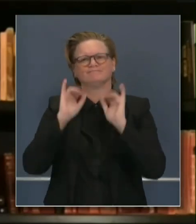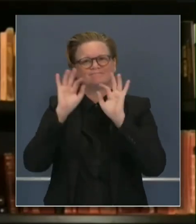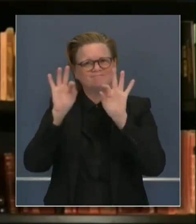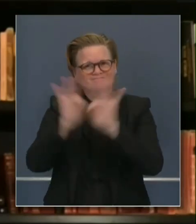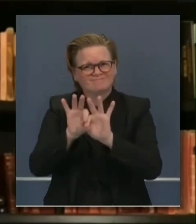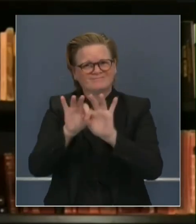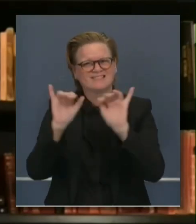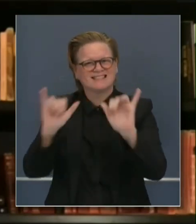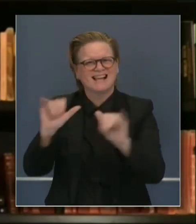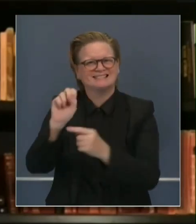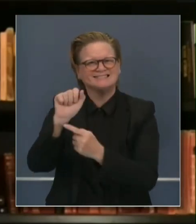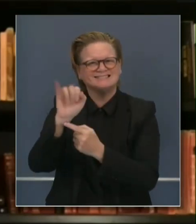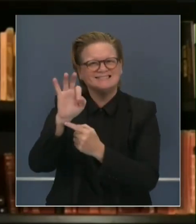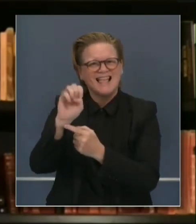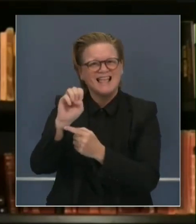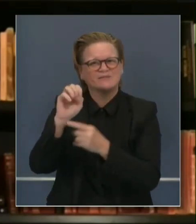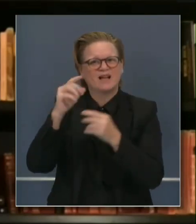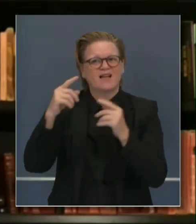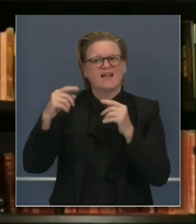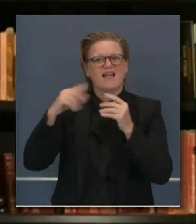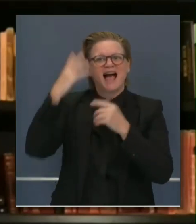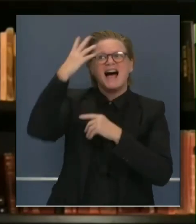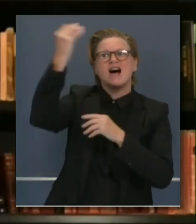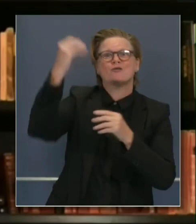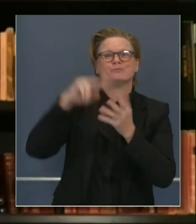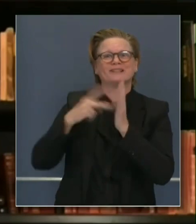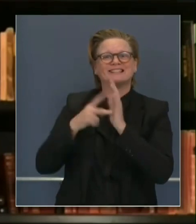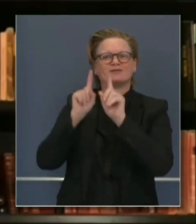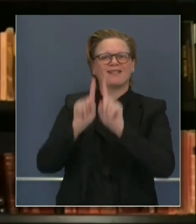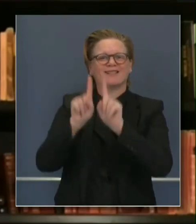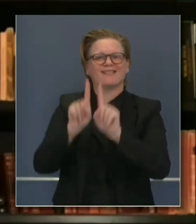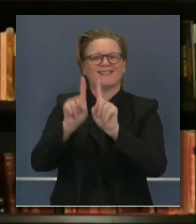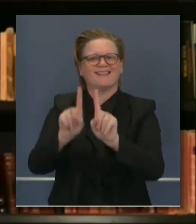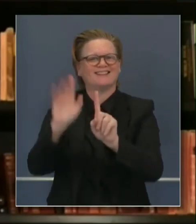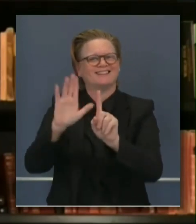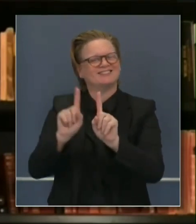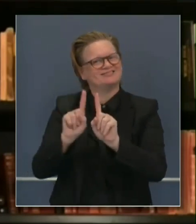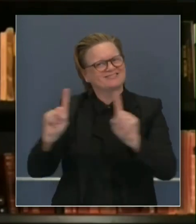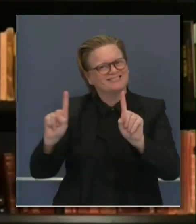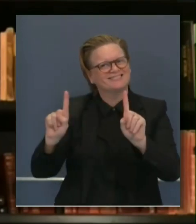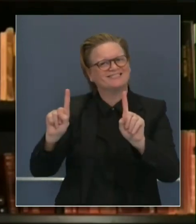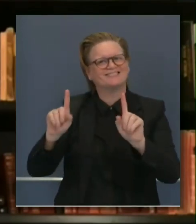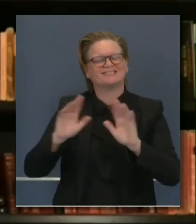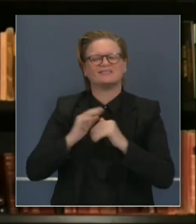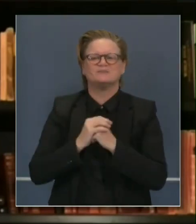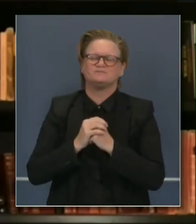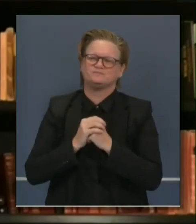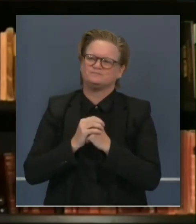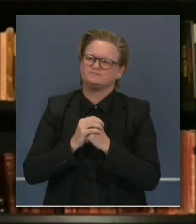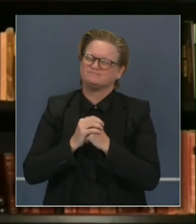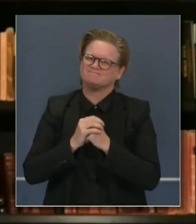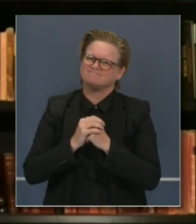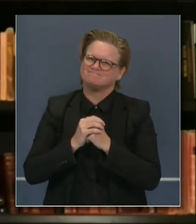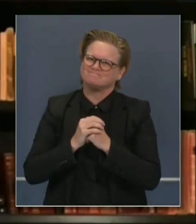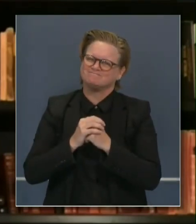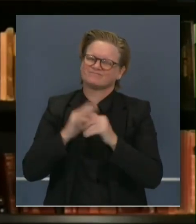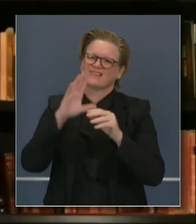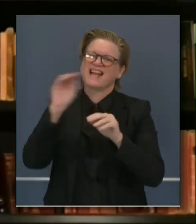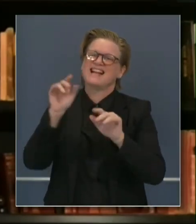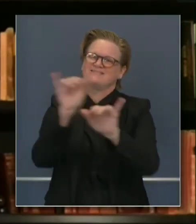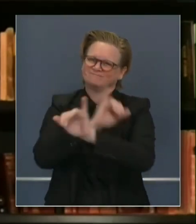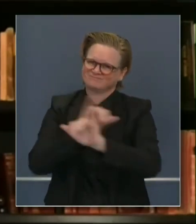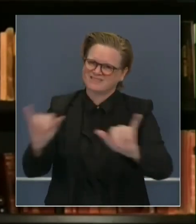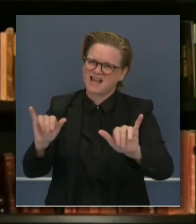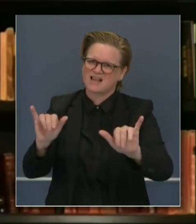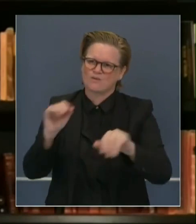avoid congregate mixing, indoor mixing, and abide by these new regional stay-at-home orders. Get us through the next